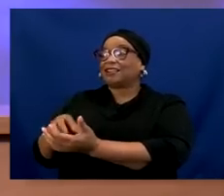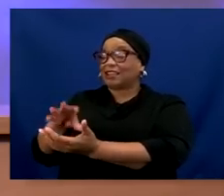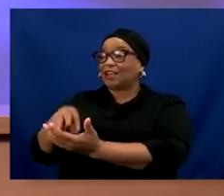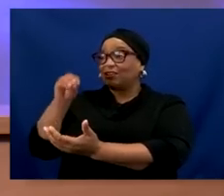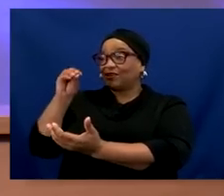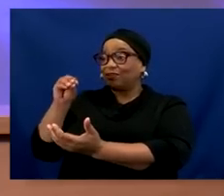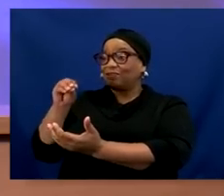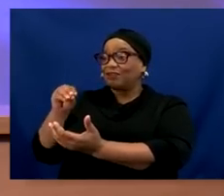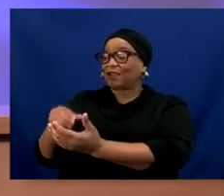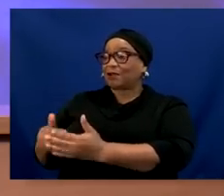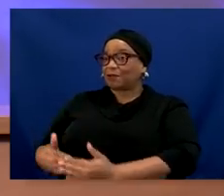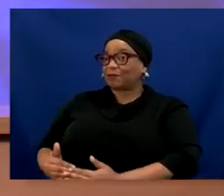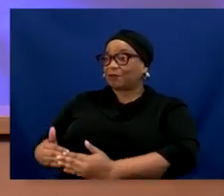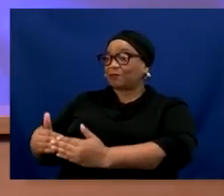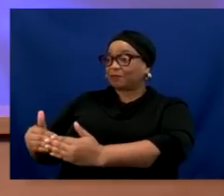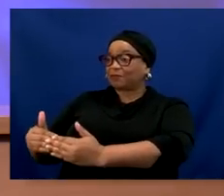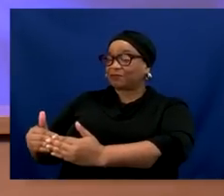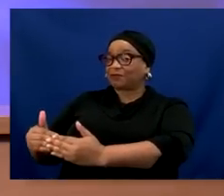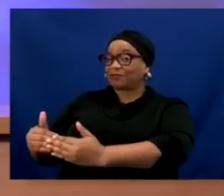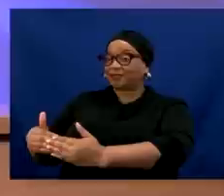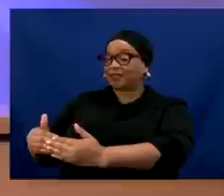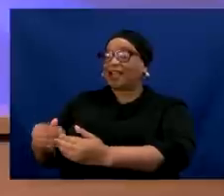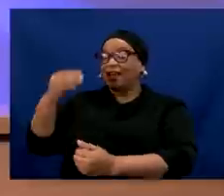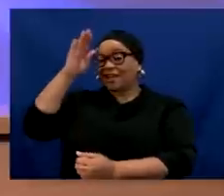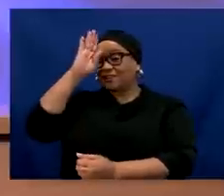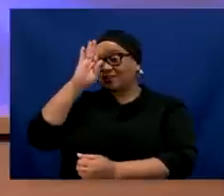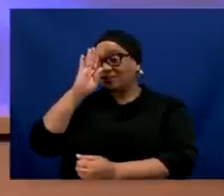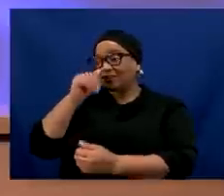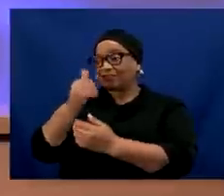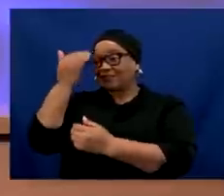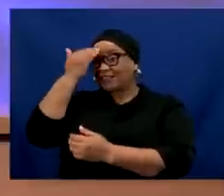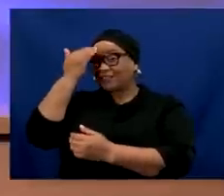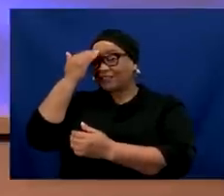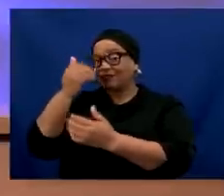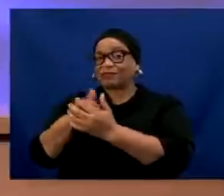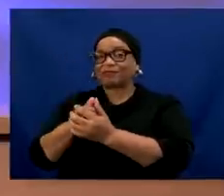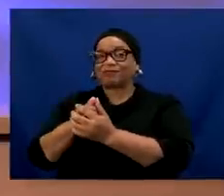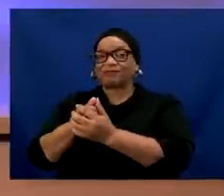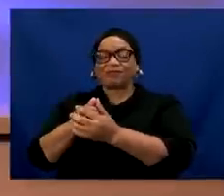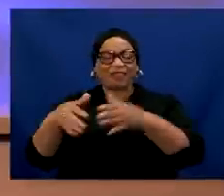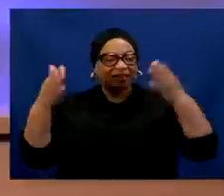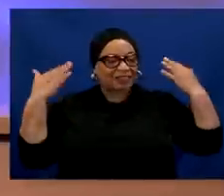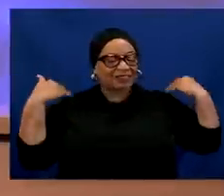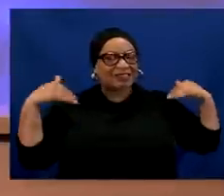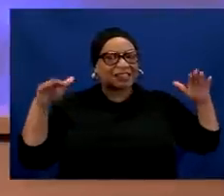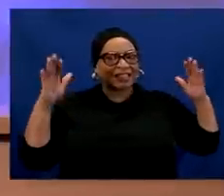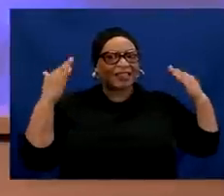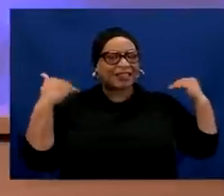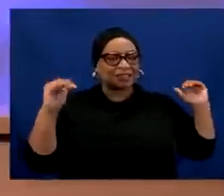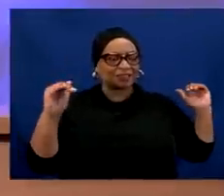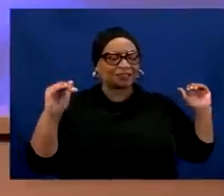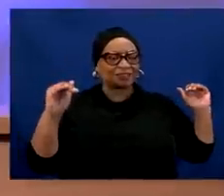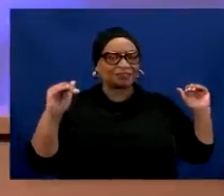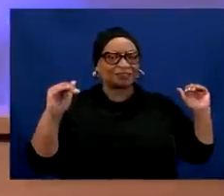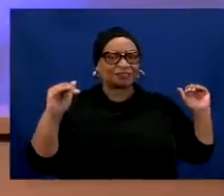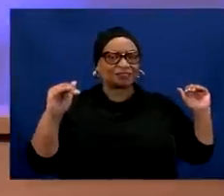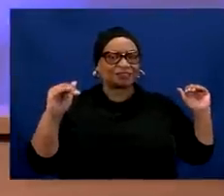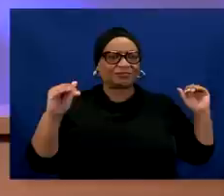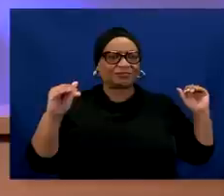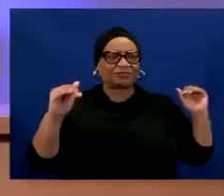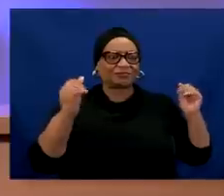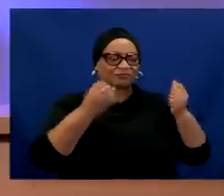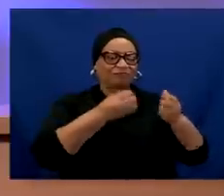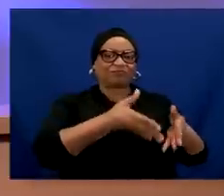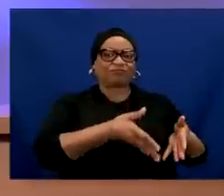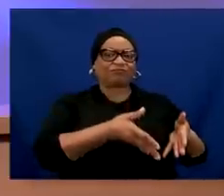know how things are supposed to go. And then this man, this angel Gabriel, drops the bomb on